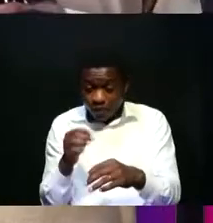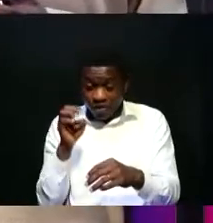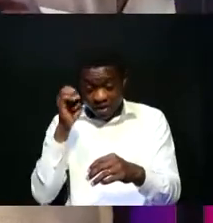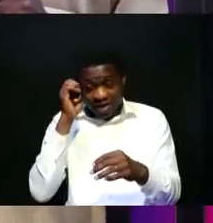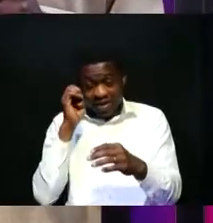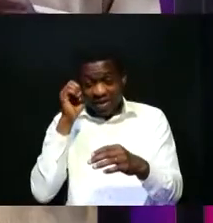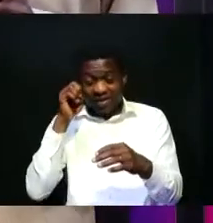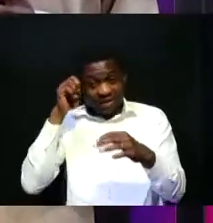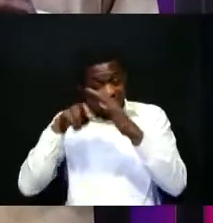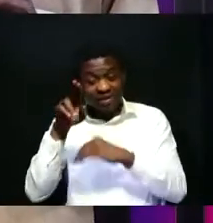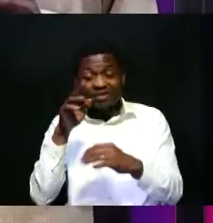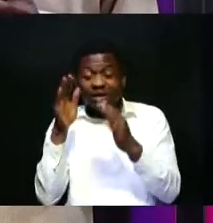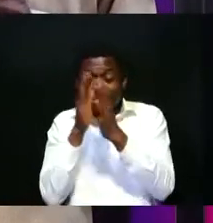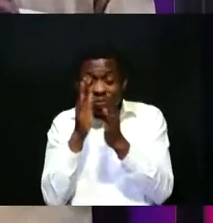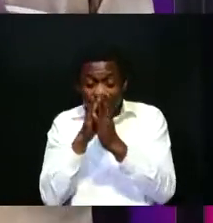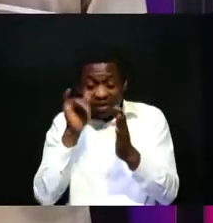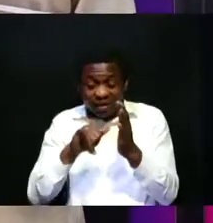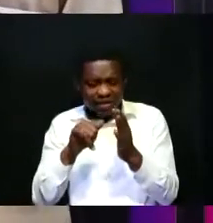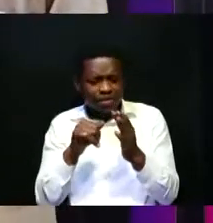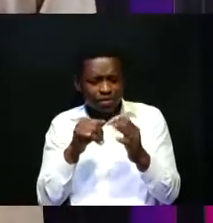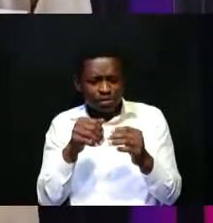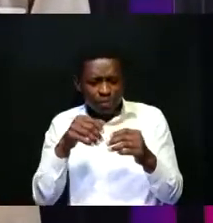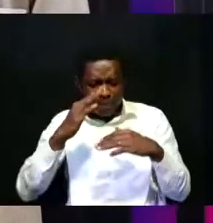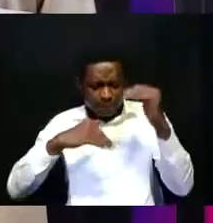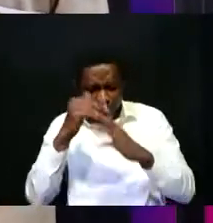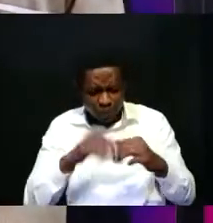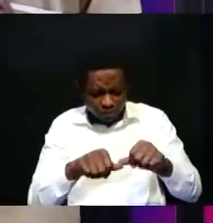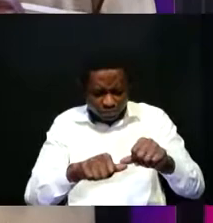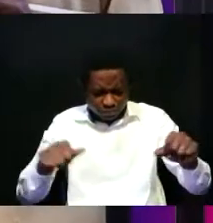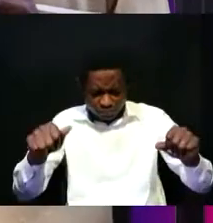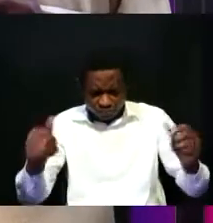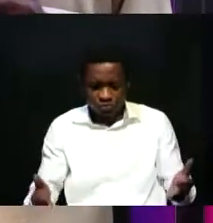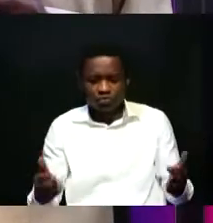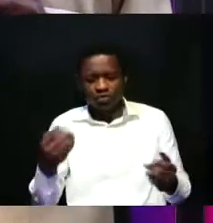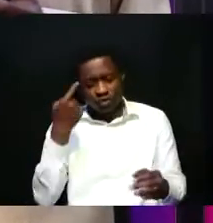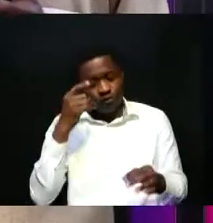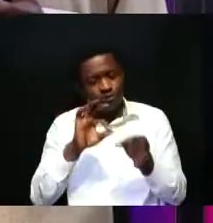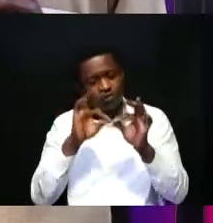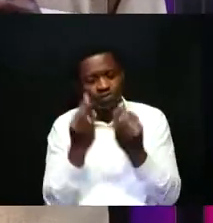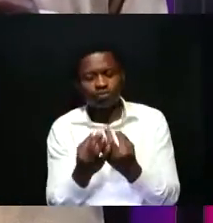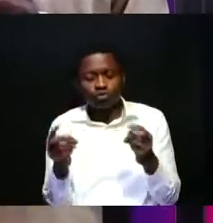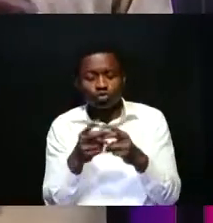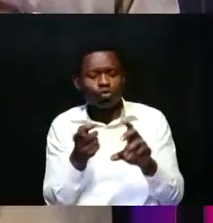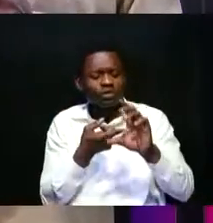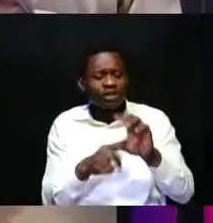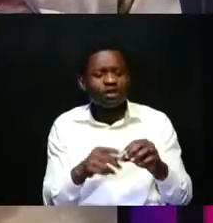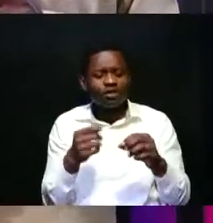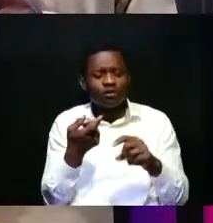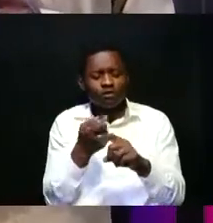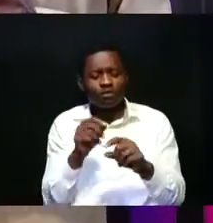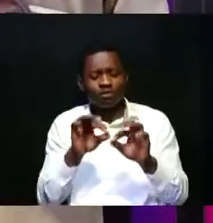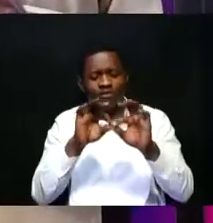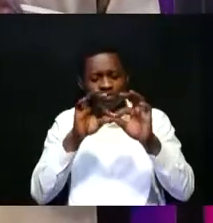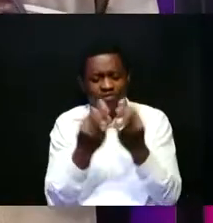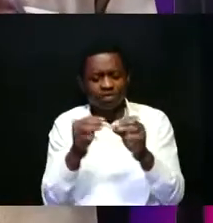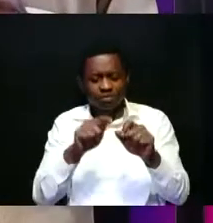altar. So I wanted to start from the family altar. And our father says we have to start it